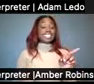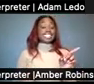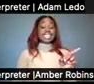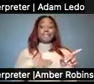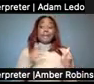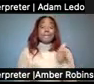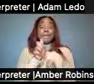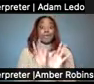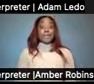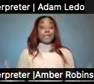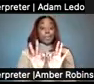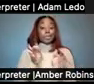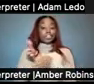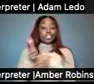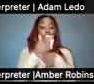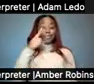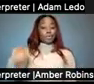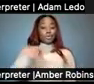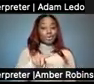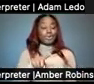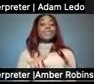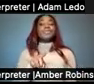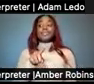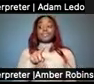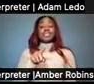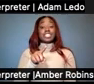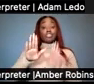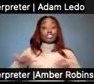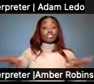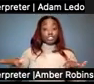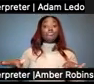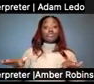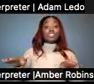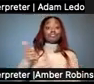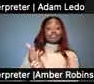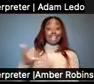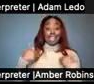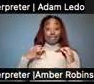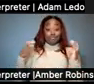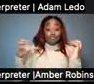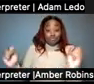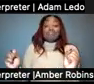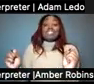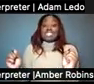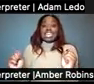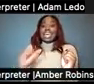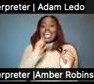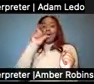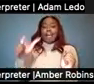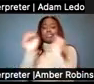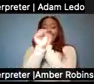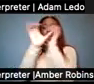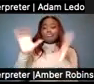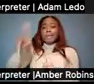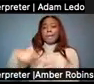my most important thing to share to you is that kids with the charge don't have to dream about